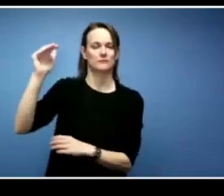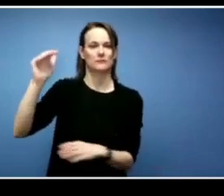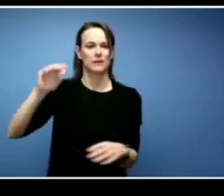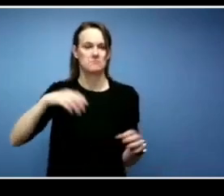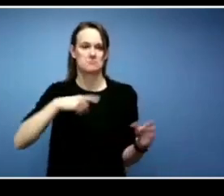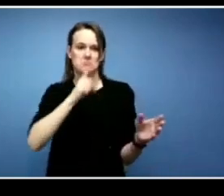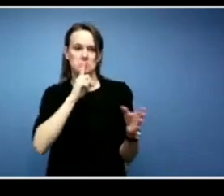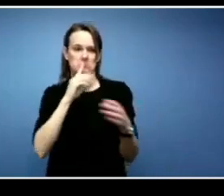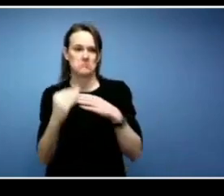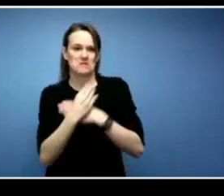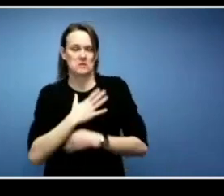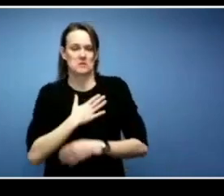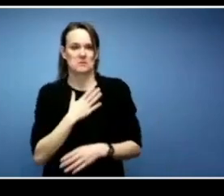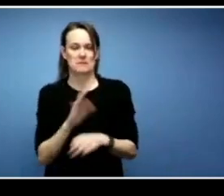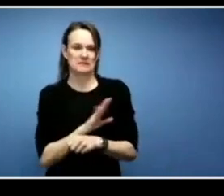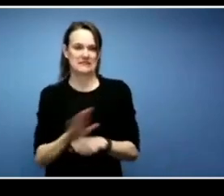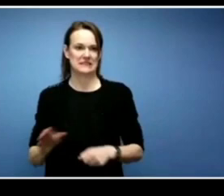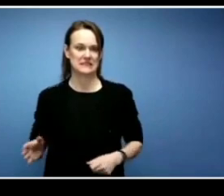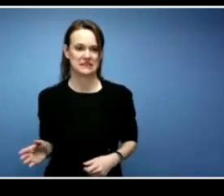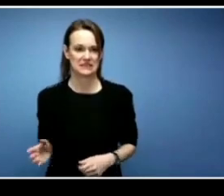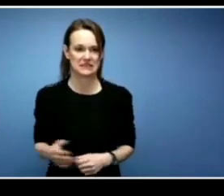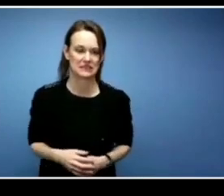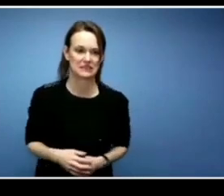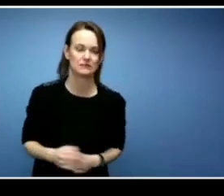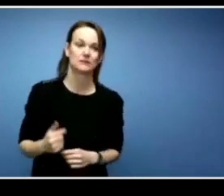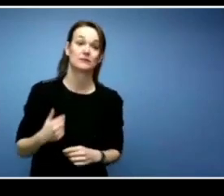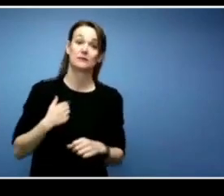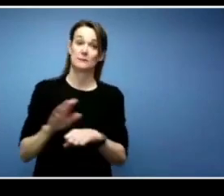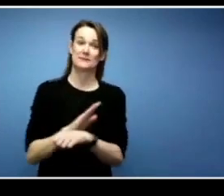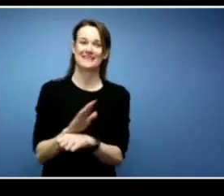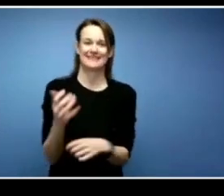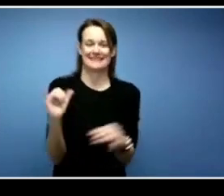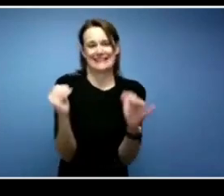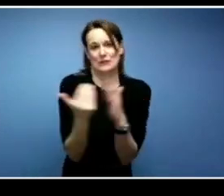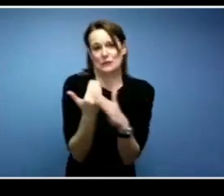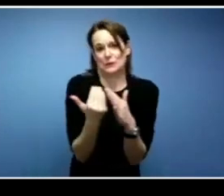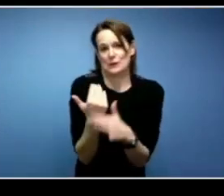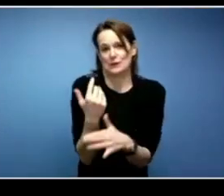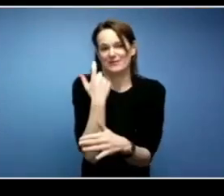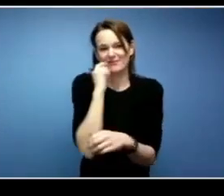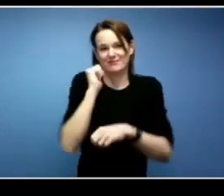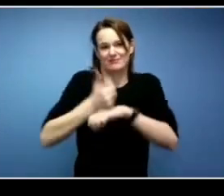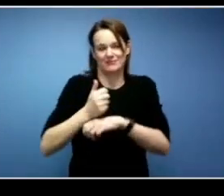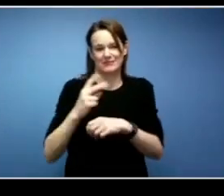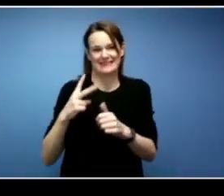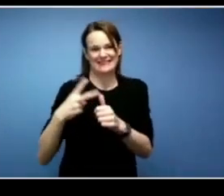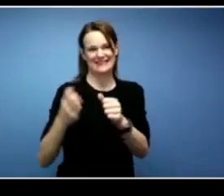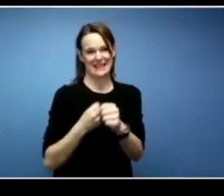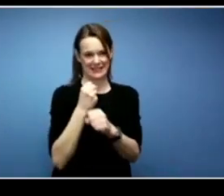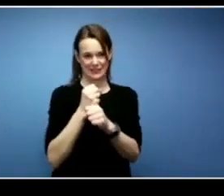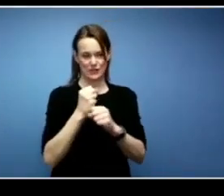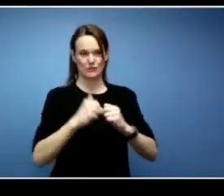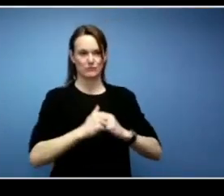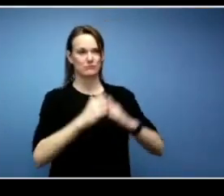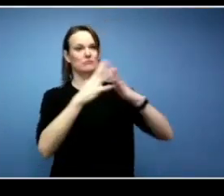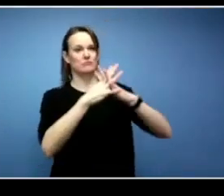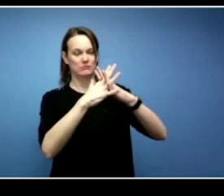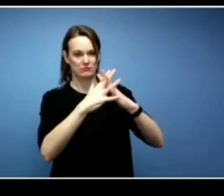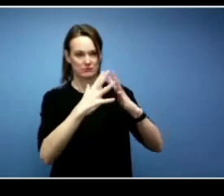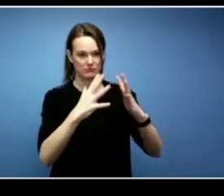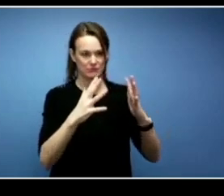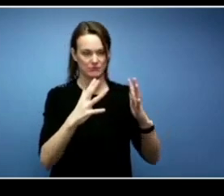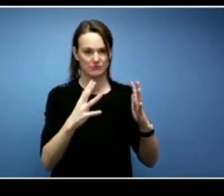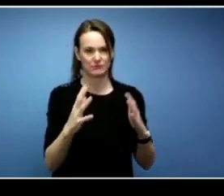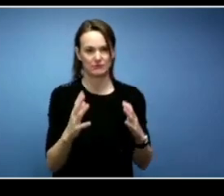but not so much as my business. My business is still relatively new. We're in our second year of a brick and